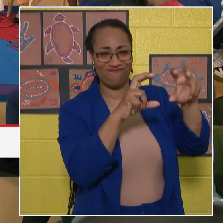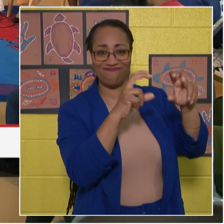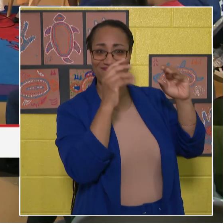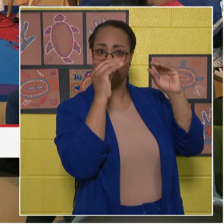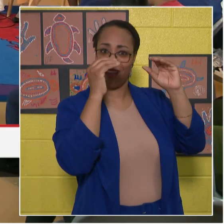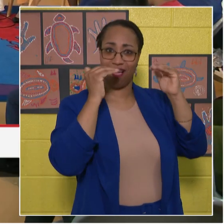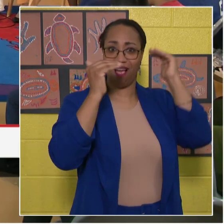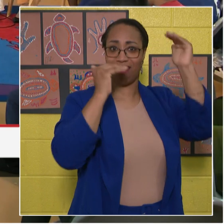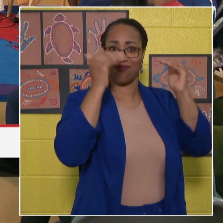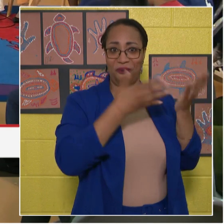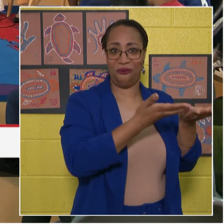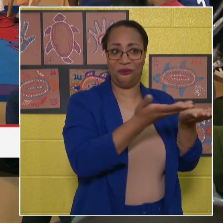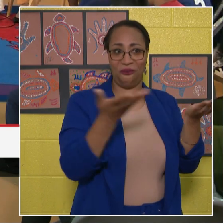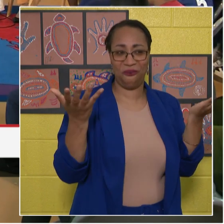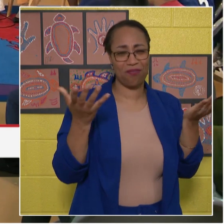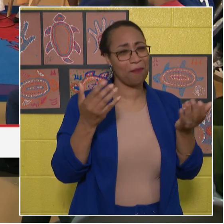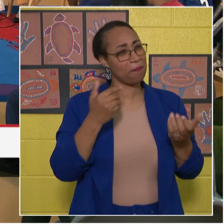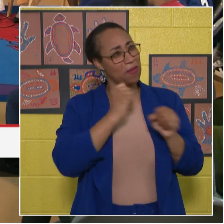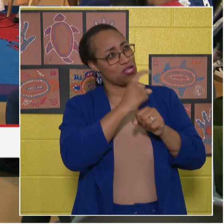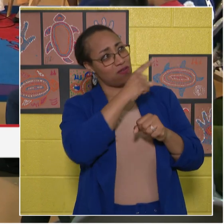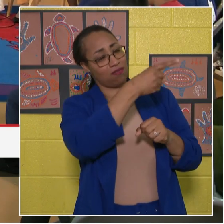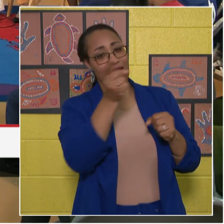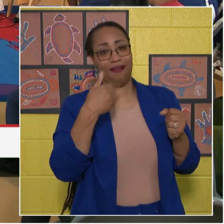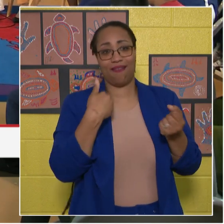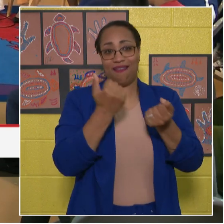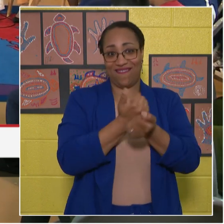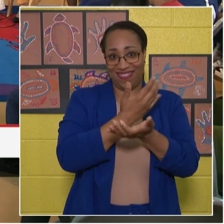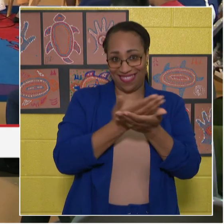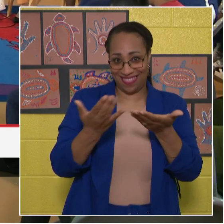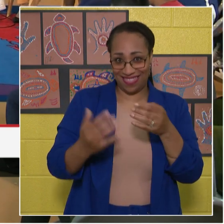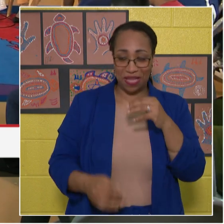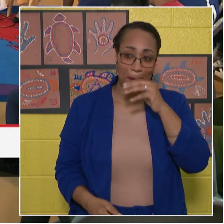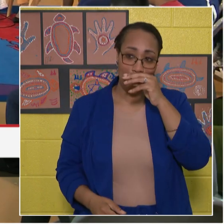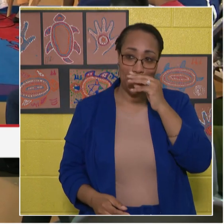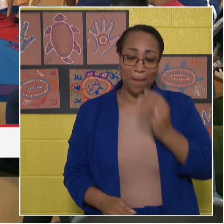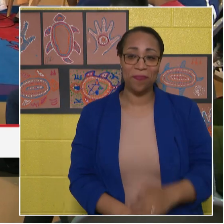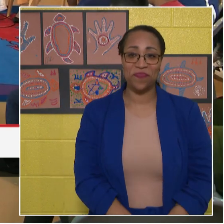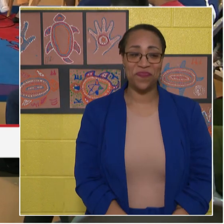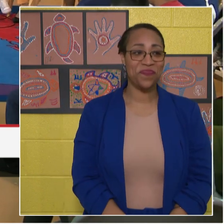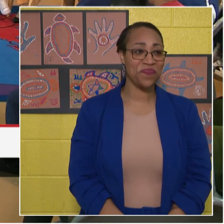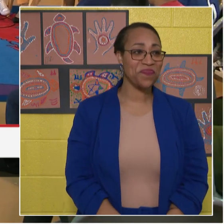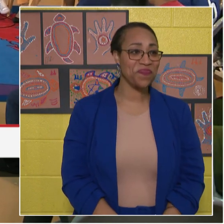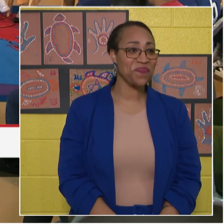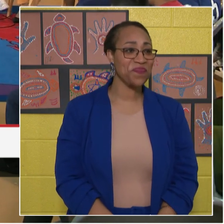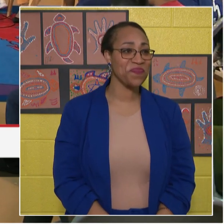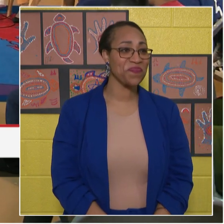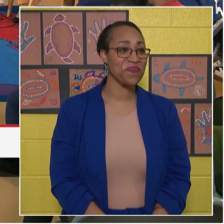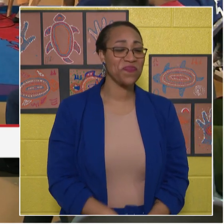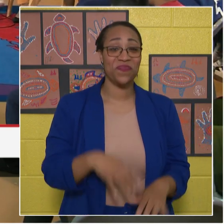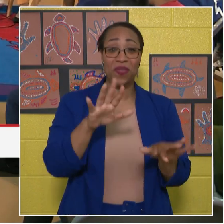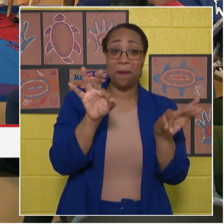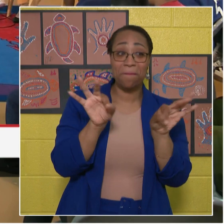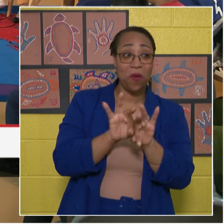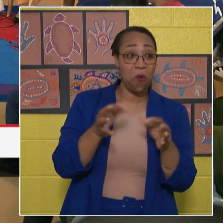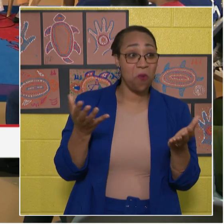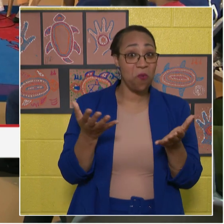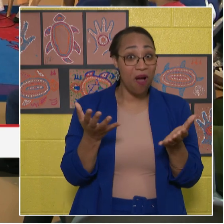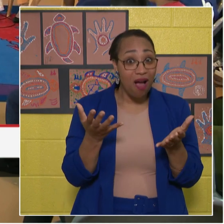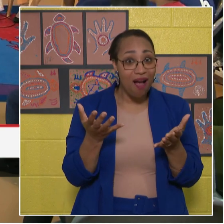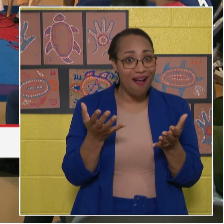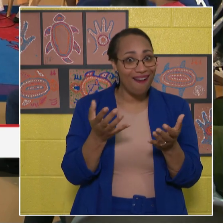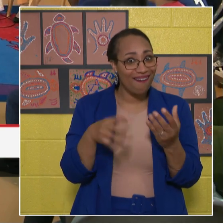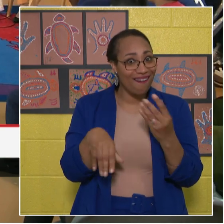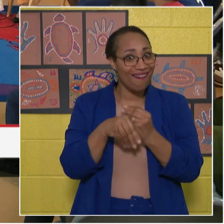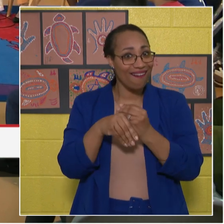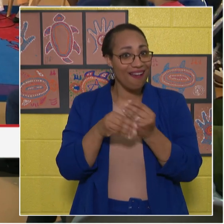with you. We also want you to have great out-of-school activities after school and during the